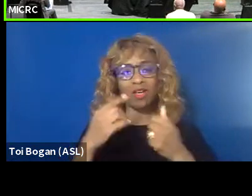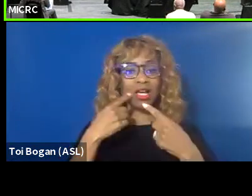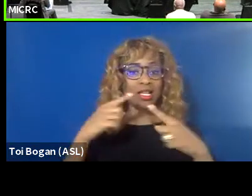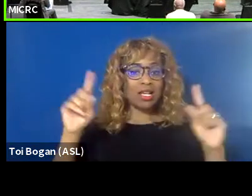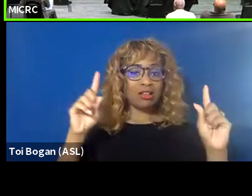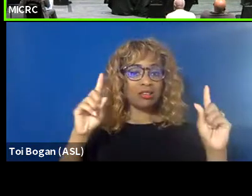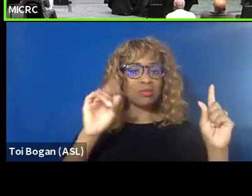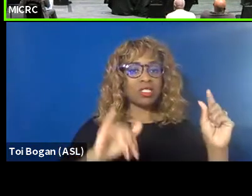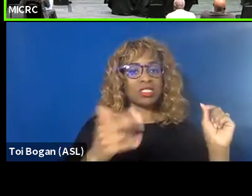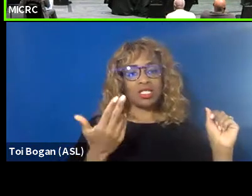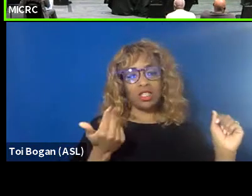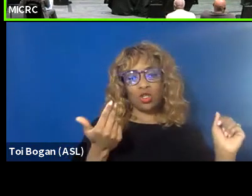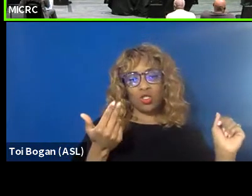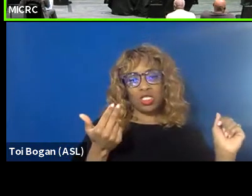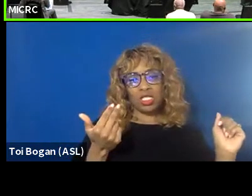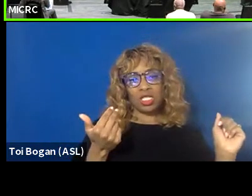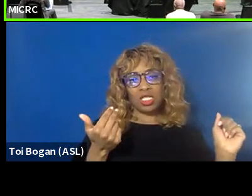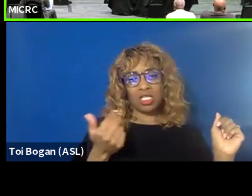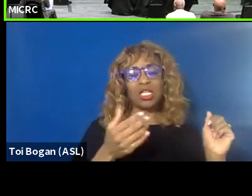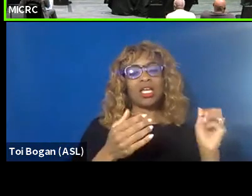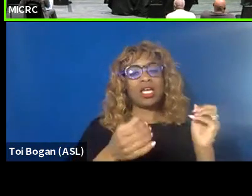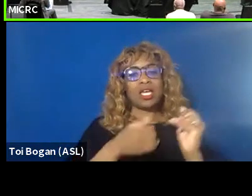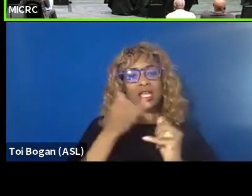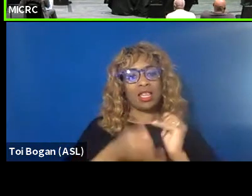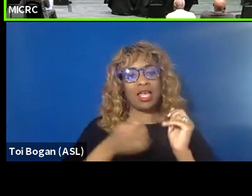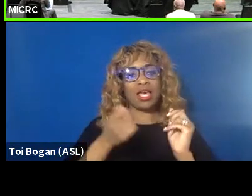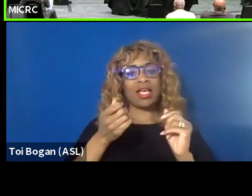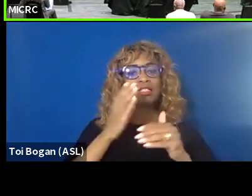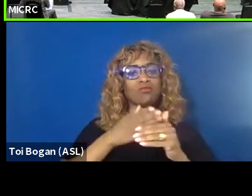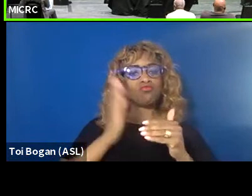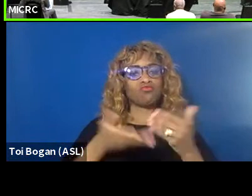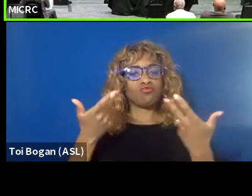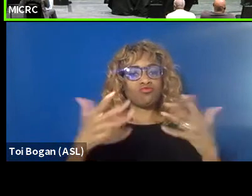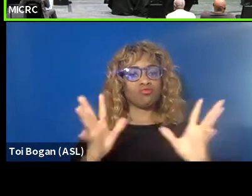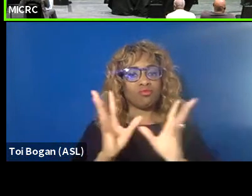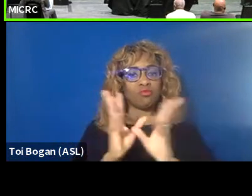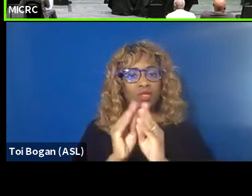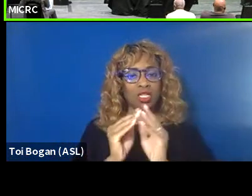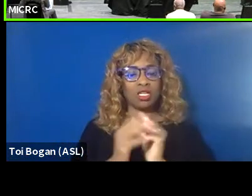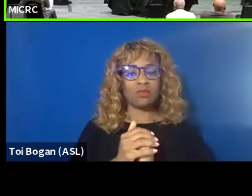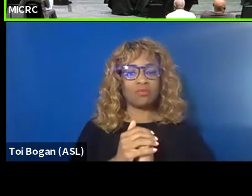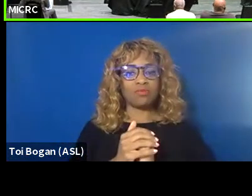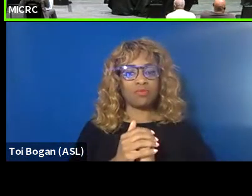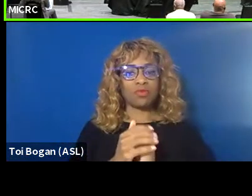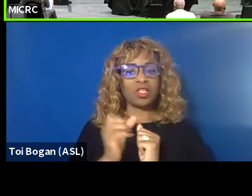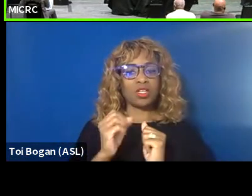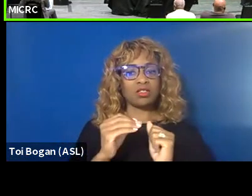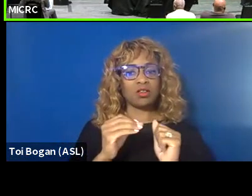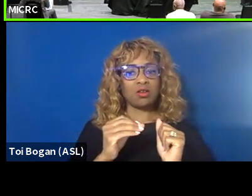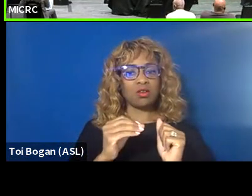Announcements number 13, and finally adjournment. There would have to be a break